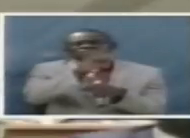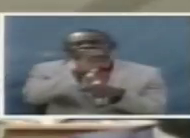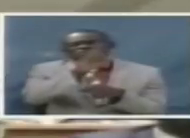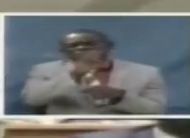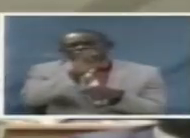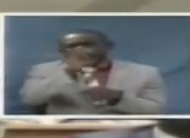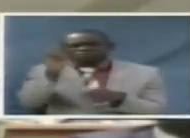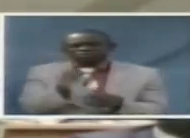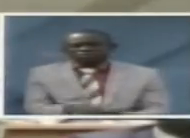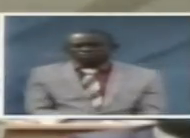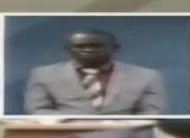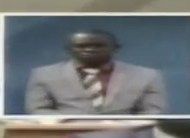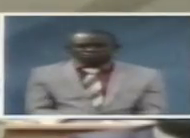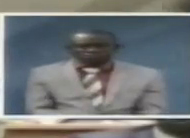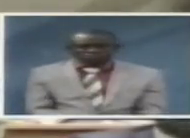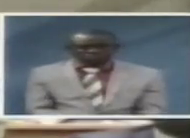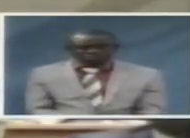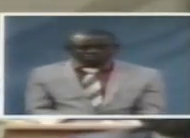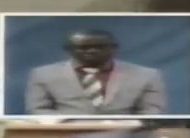you enjoy goats, eh?